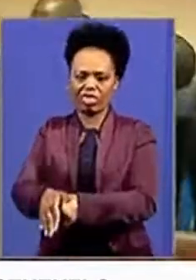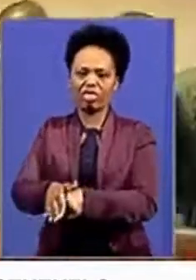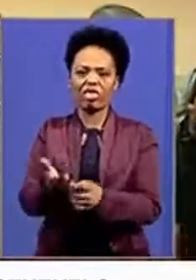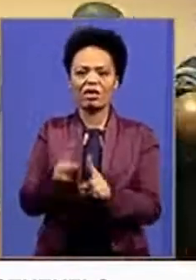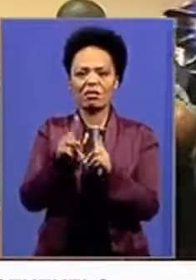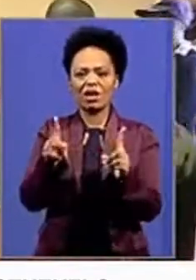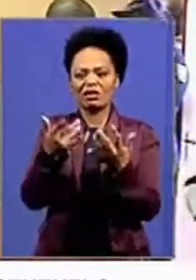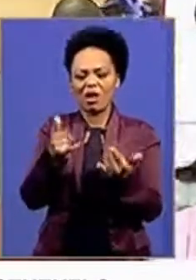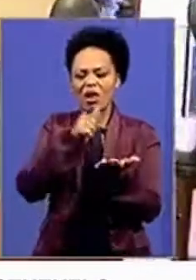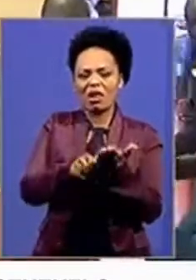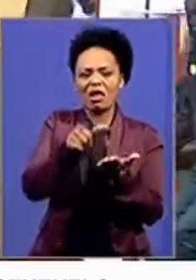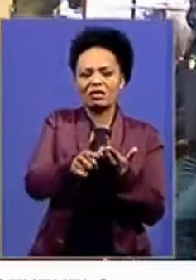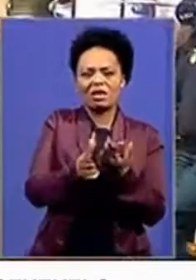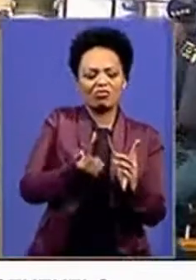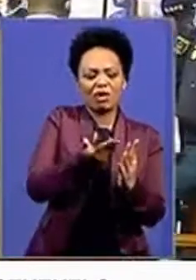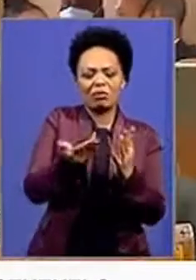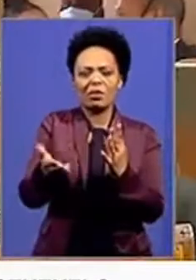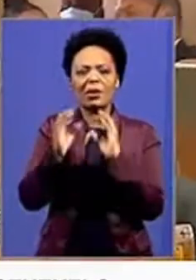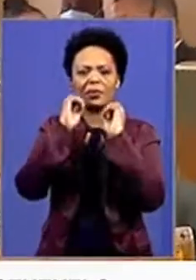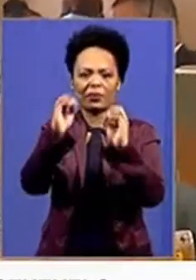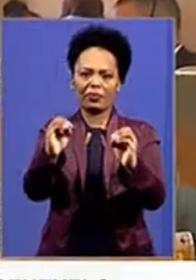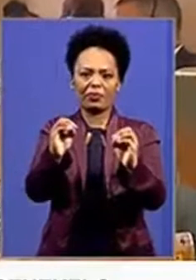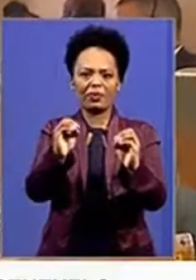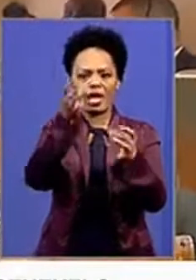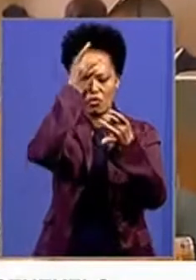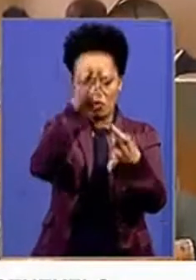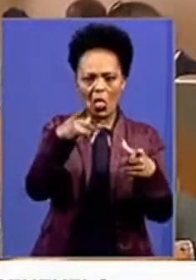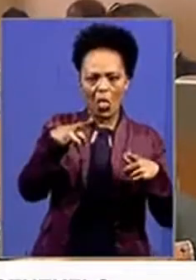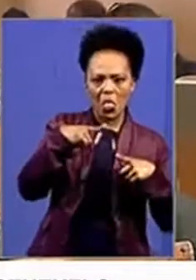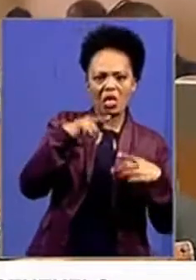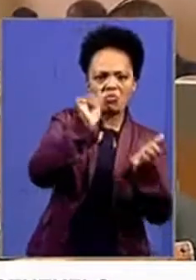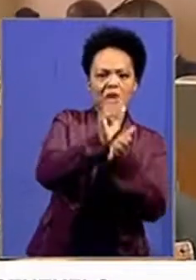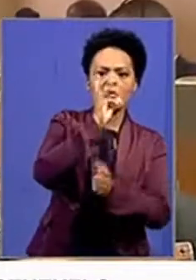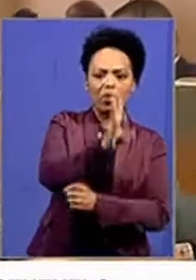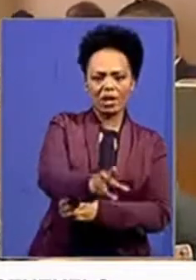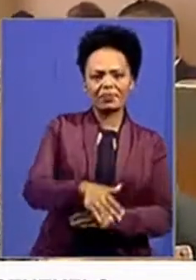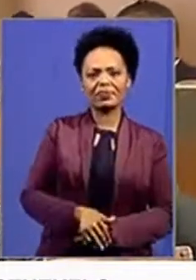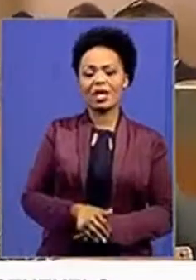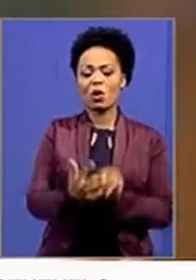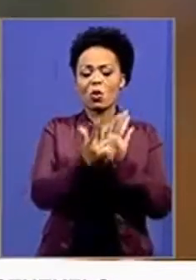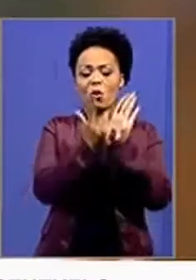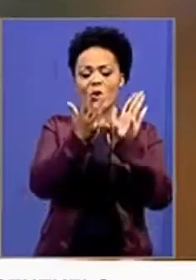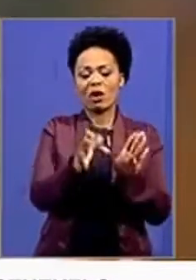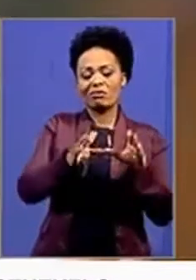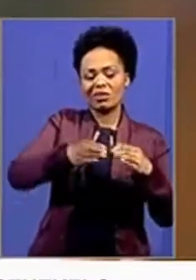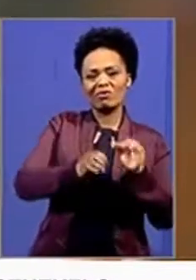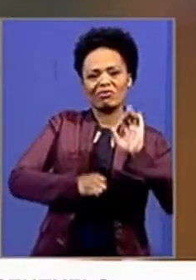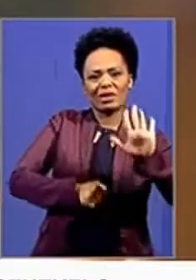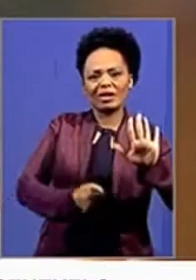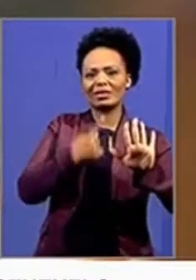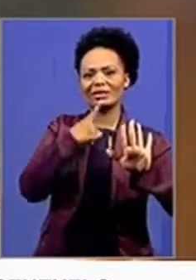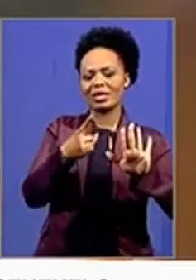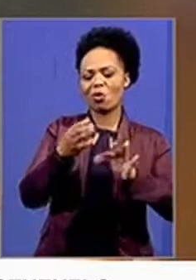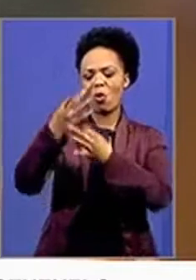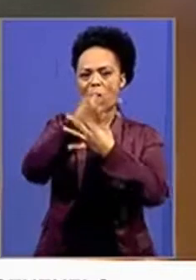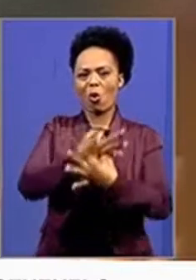bao ntle le mangwalo a gore ba golegwe ge ile baemedi ba molao ba balatofatšwa ba ngangile ka la gore lekala la di-Hawks